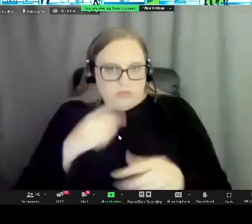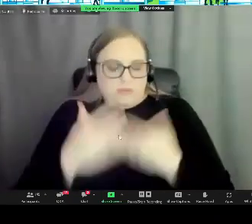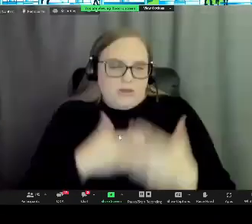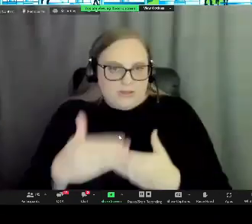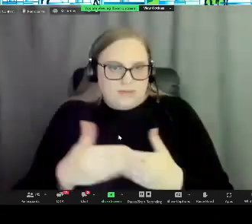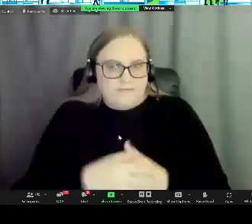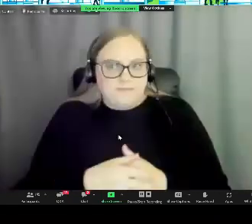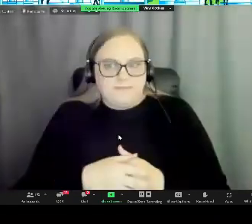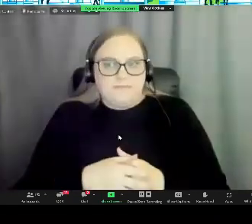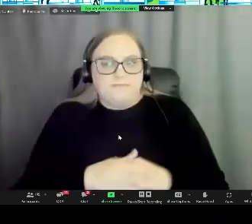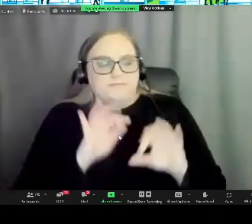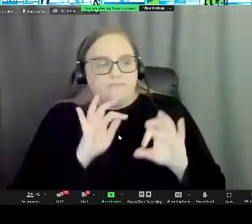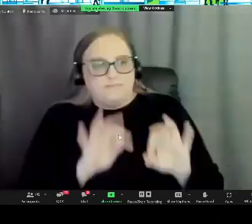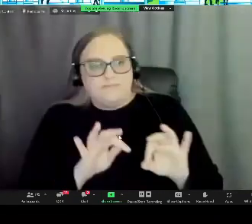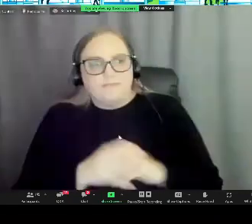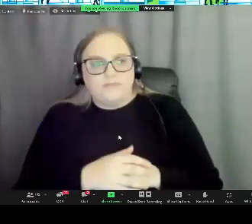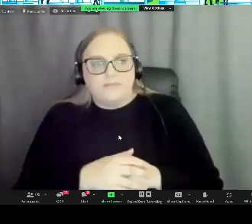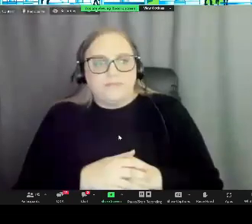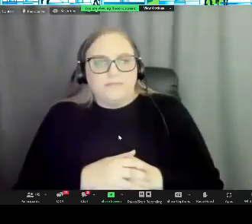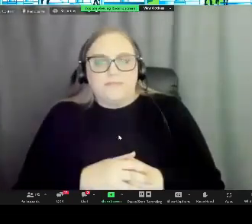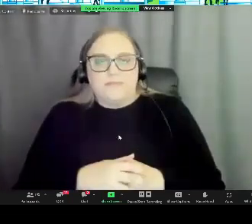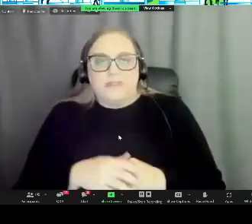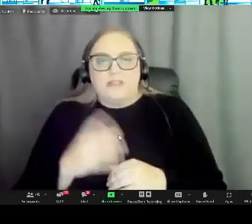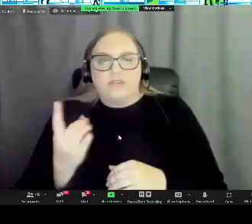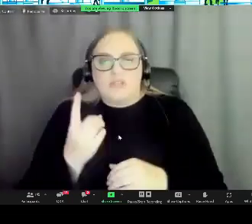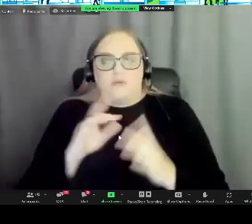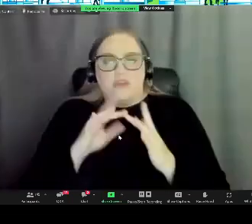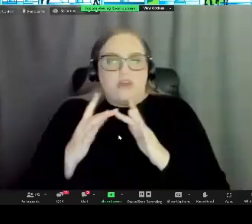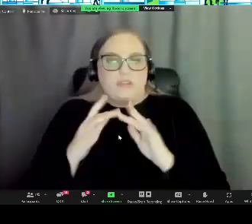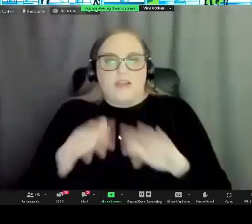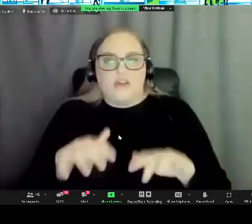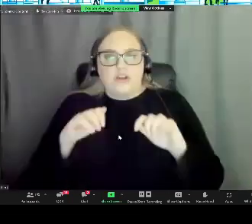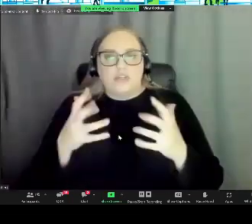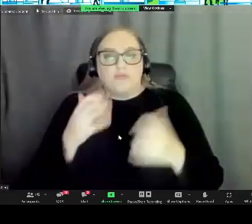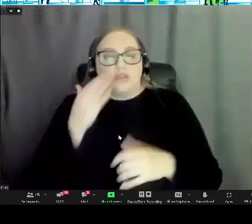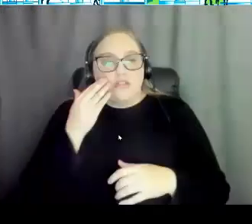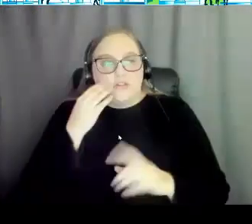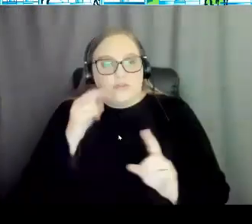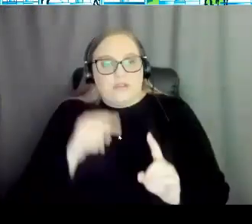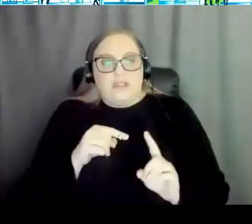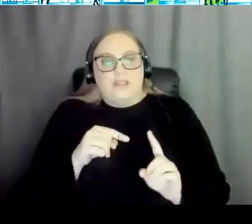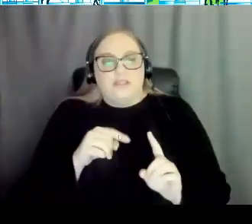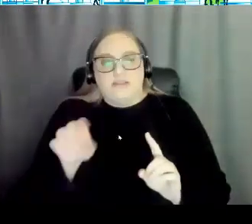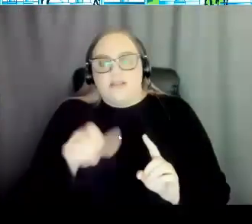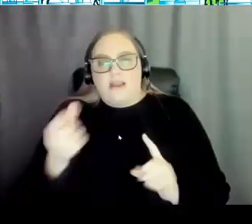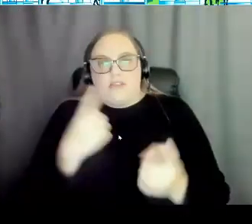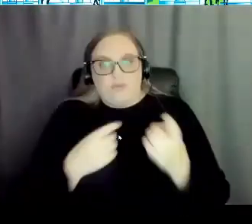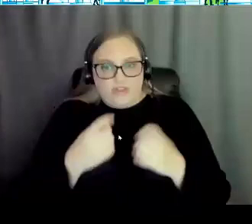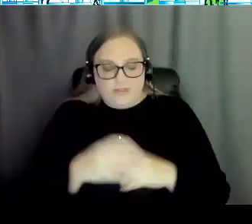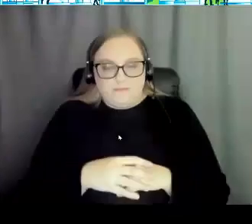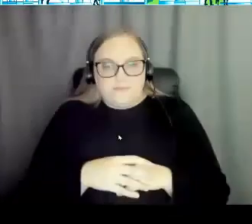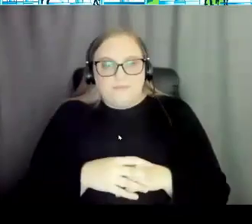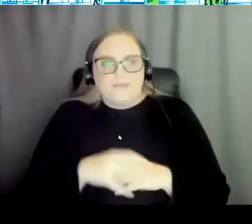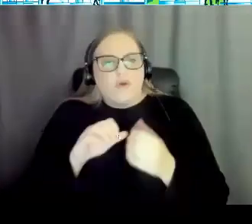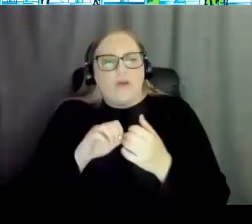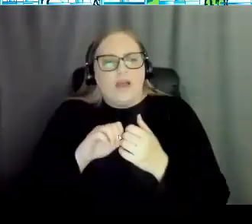Excellent. So someone in the online audience would also like to know, this is another question. So how do